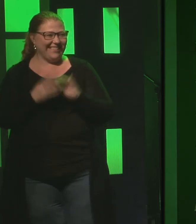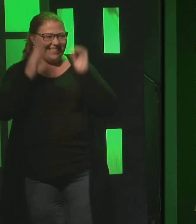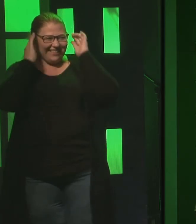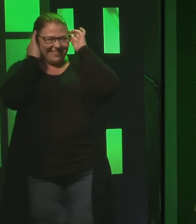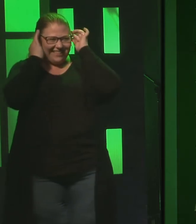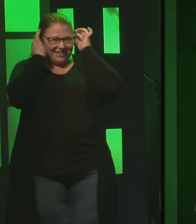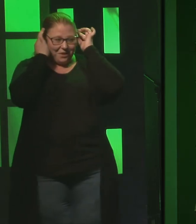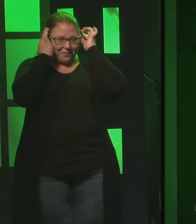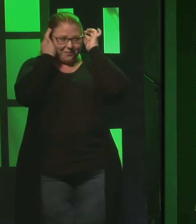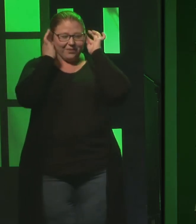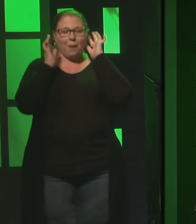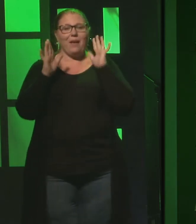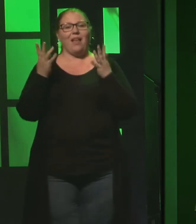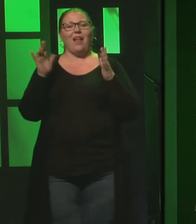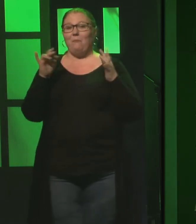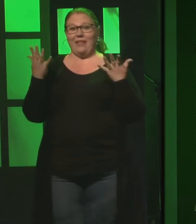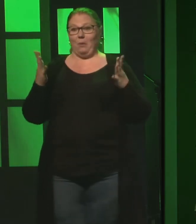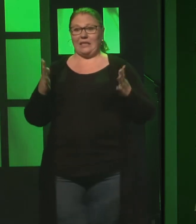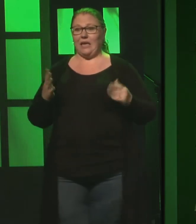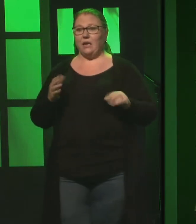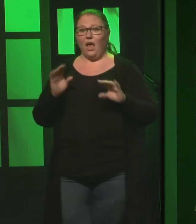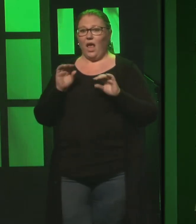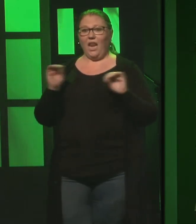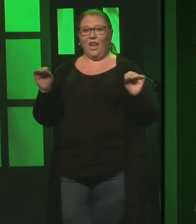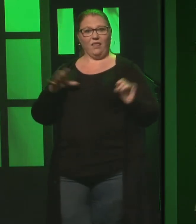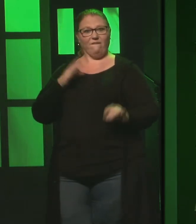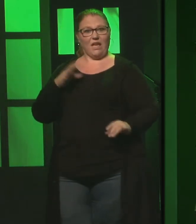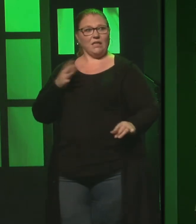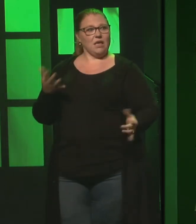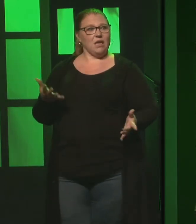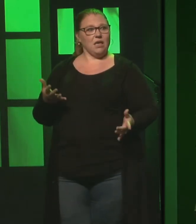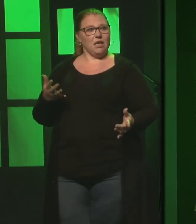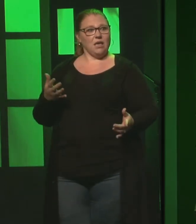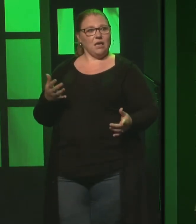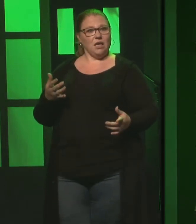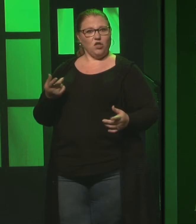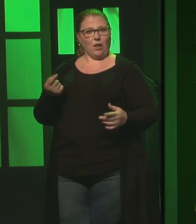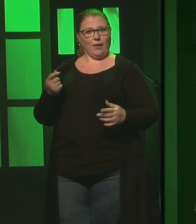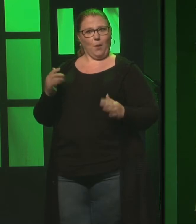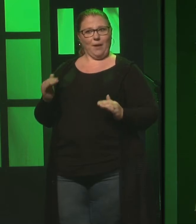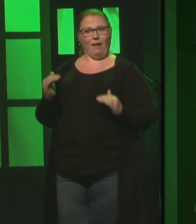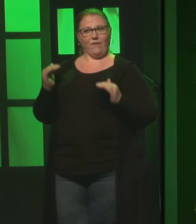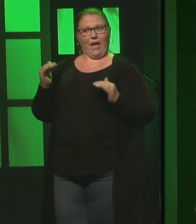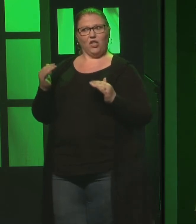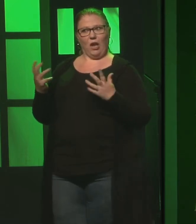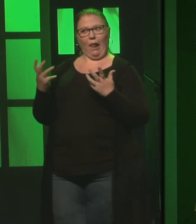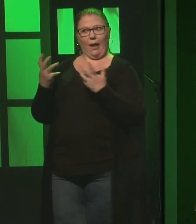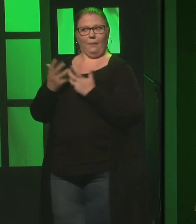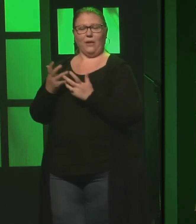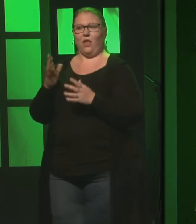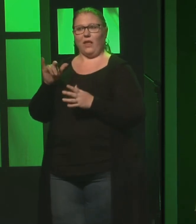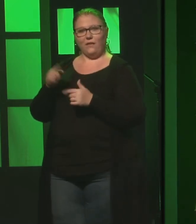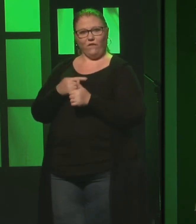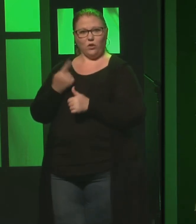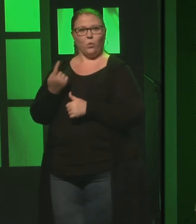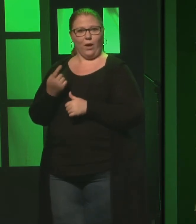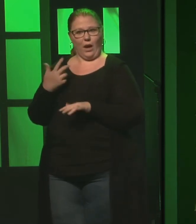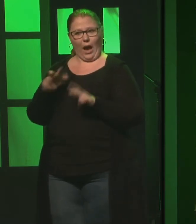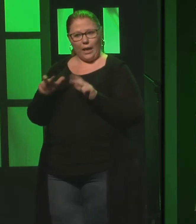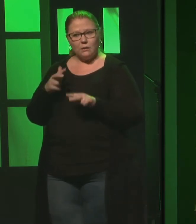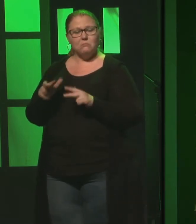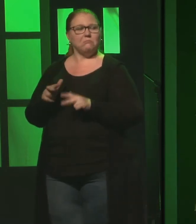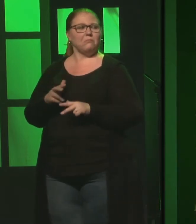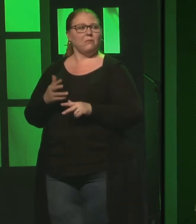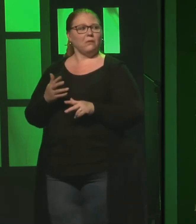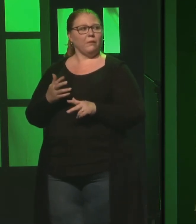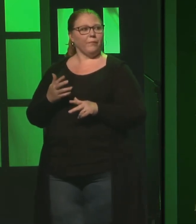Like that, but that was it, right? I mean, nothing fancy. Just getting a little elevation, acclimation. That was the first one. I